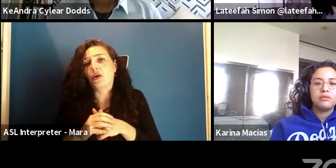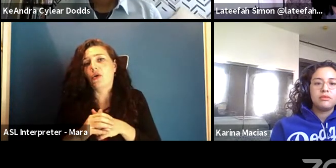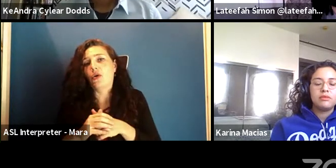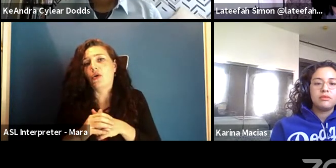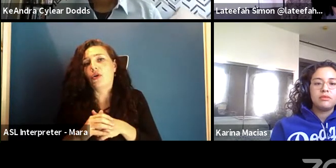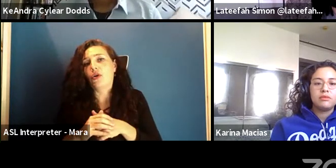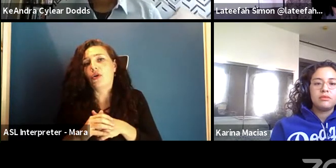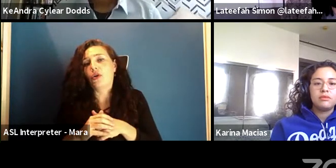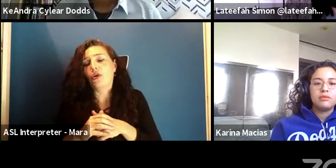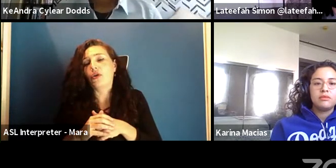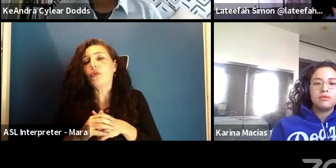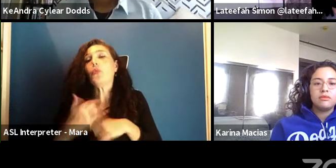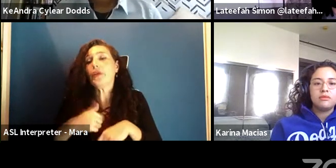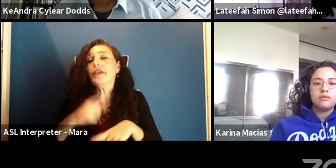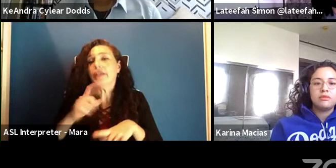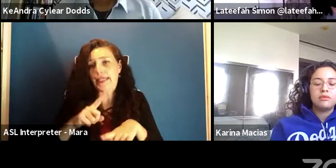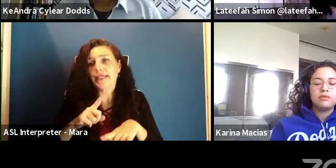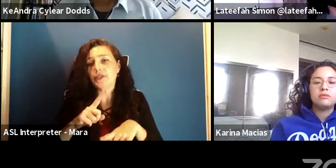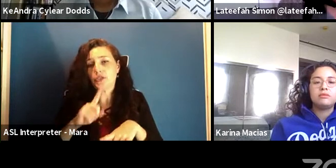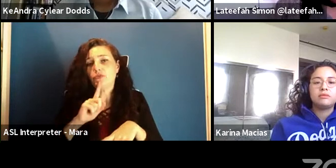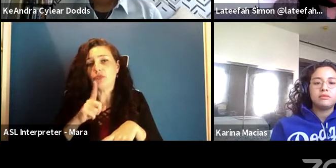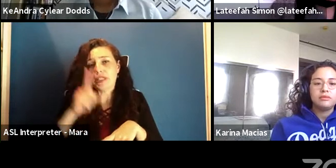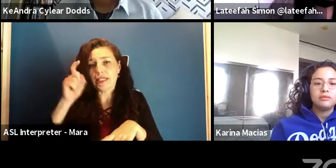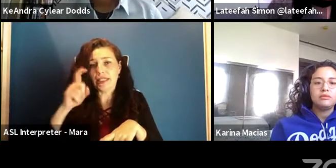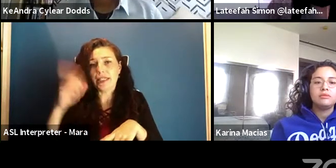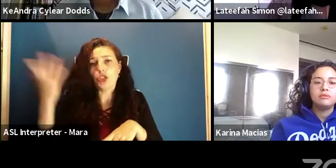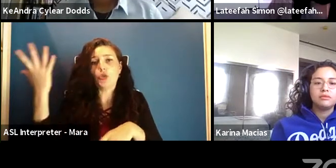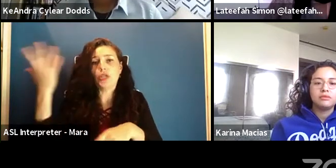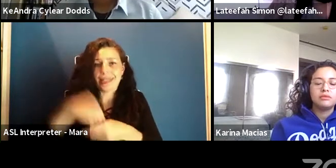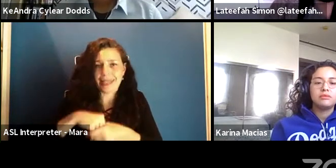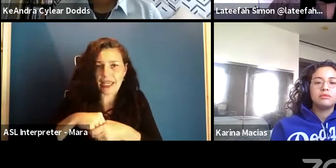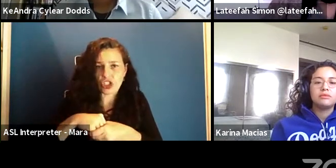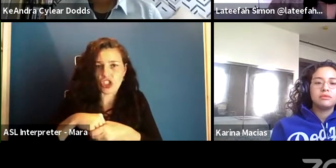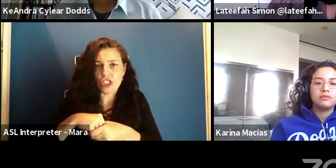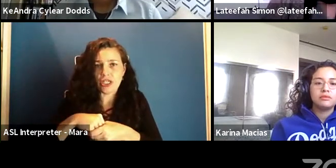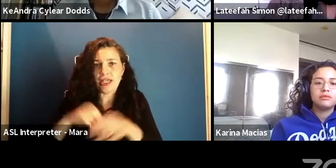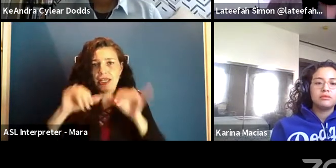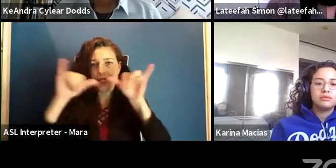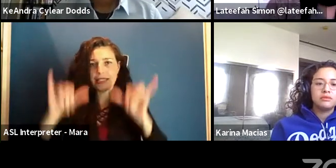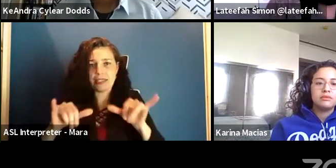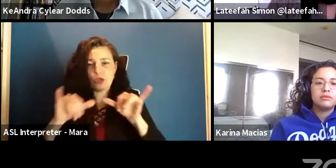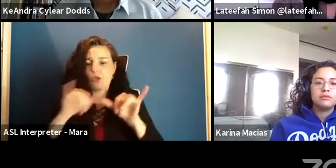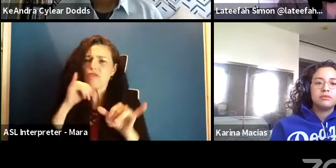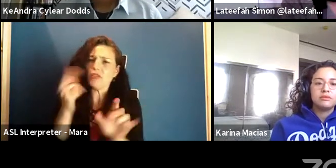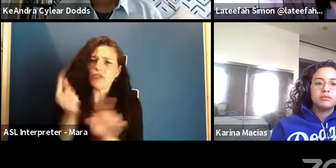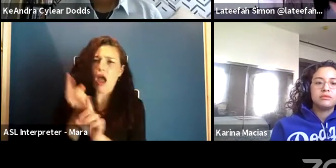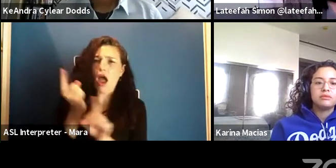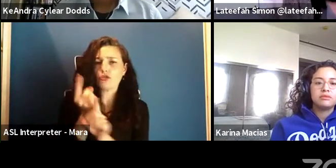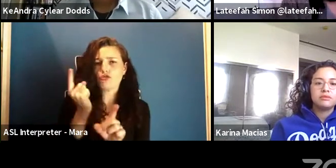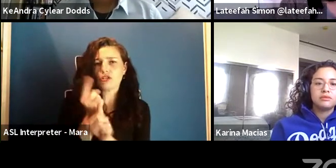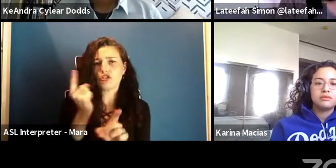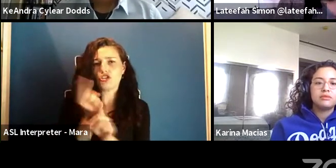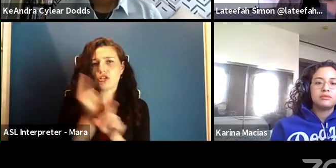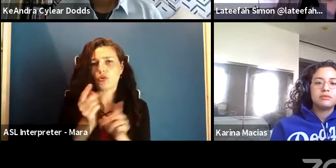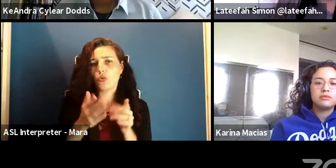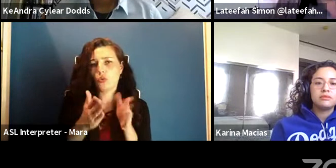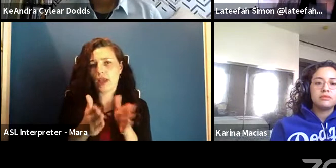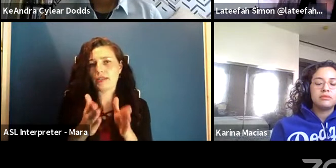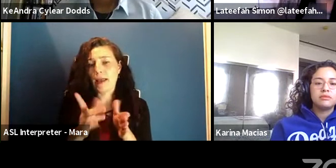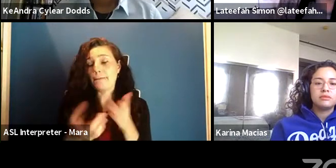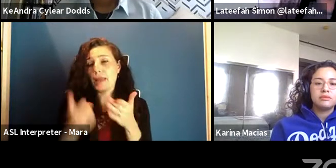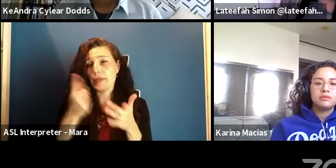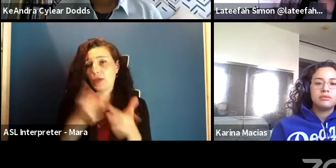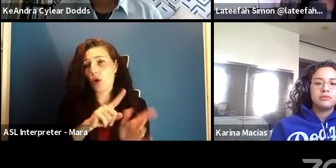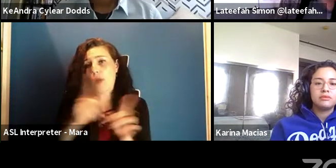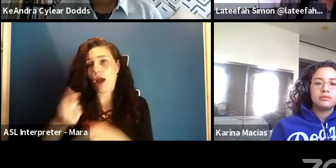the non-traditional ways just to be heard, to walk out into the streets and hold a sign, to stop traffic on a freeway, to be heard